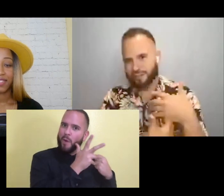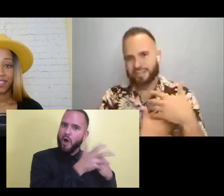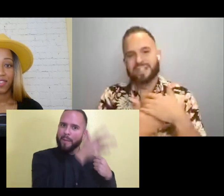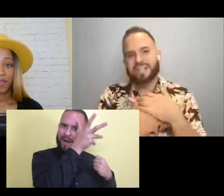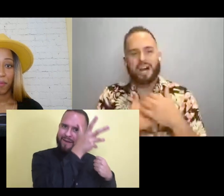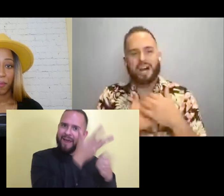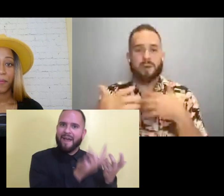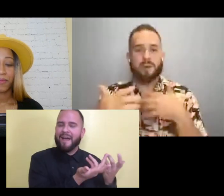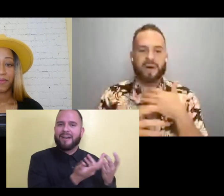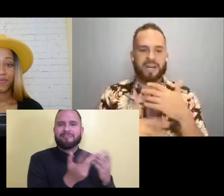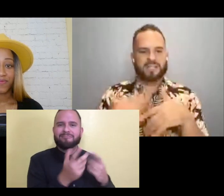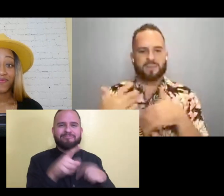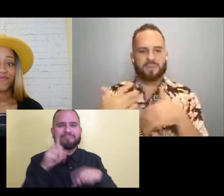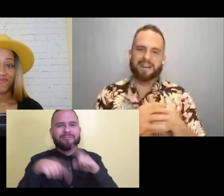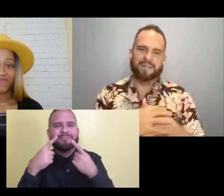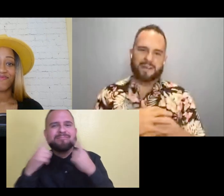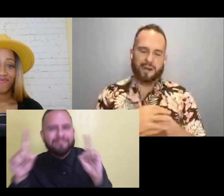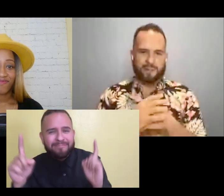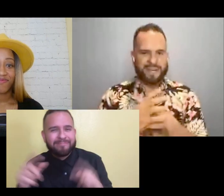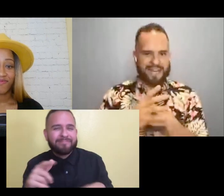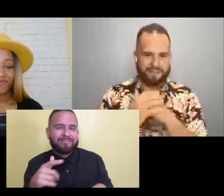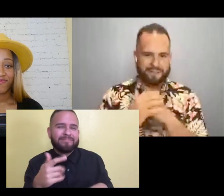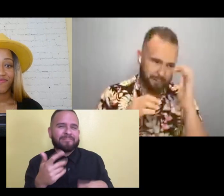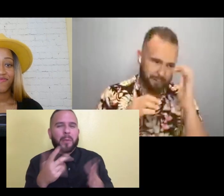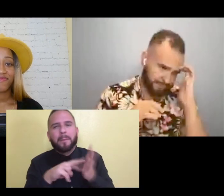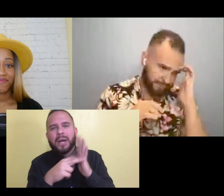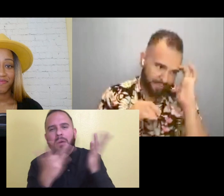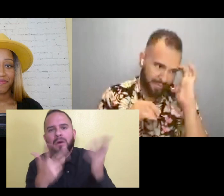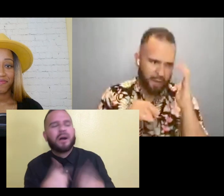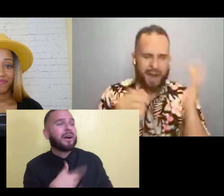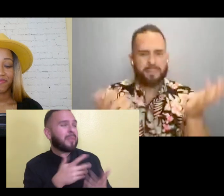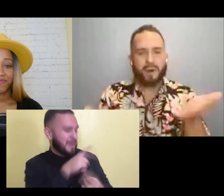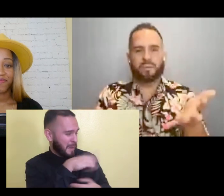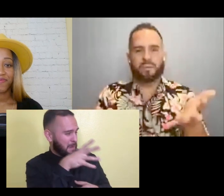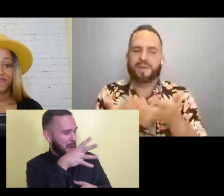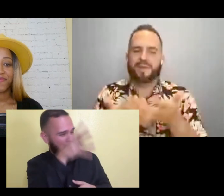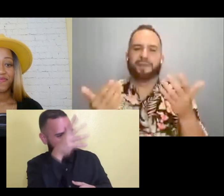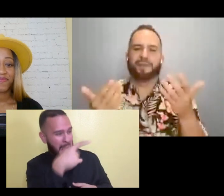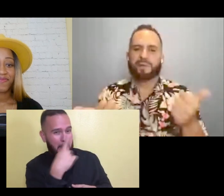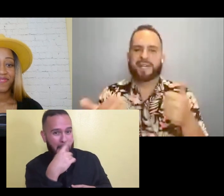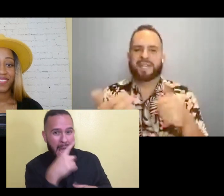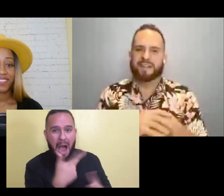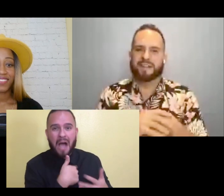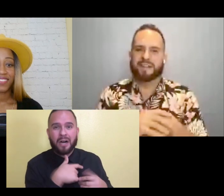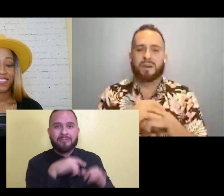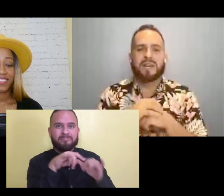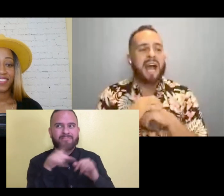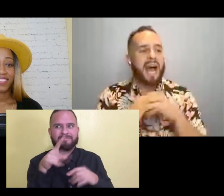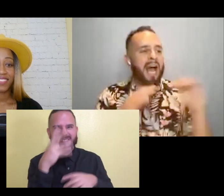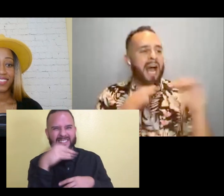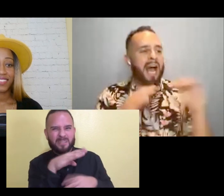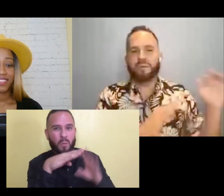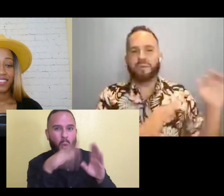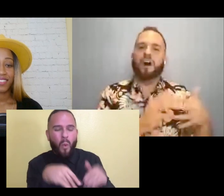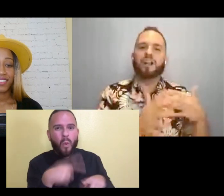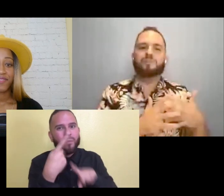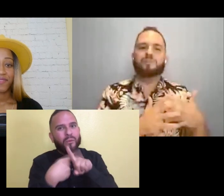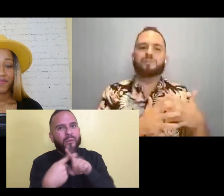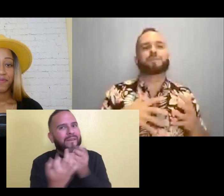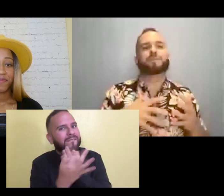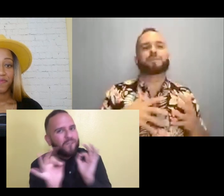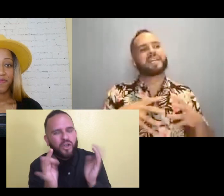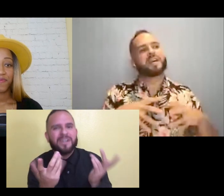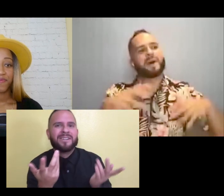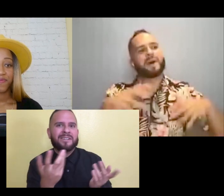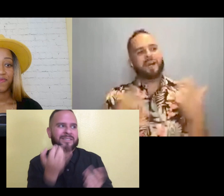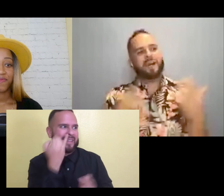garage for a couple months while I kind of figure out my life, I probably wouldn't have been able to do it. So I had my career all in